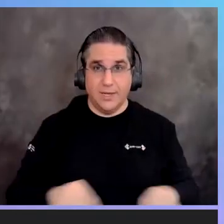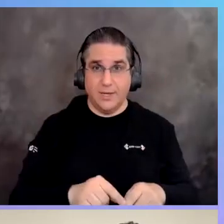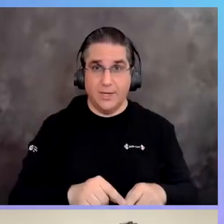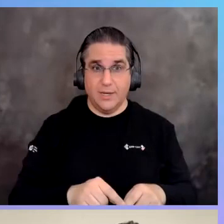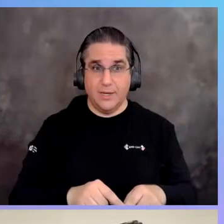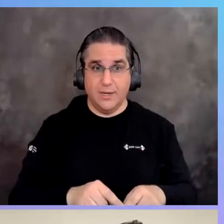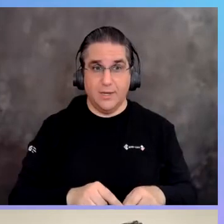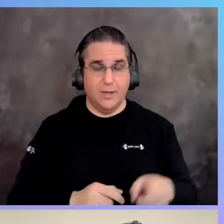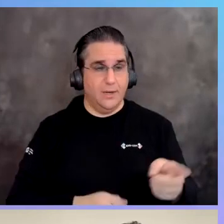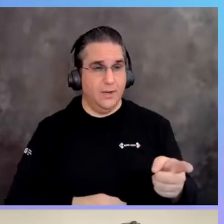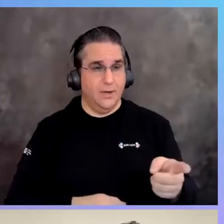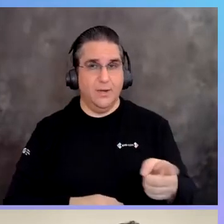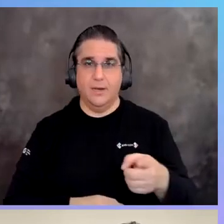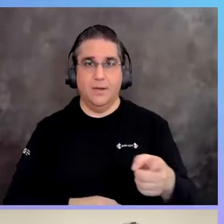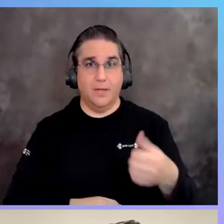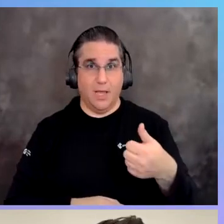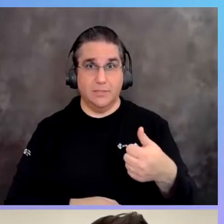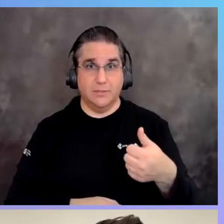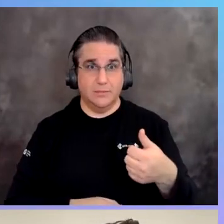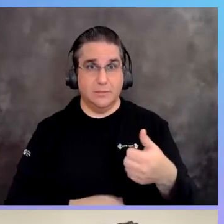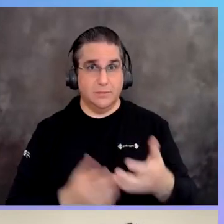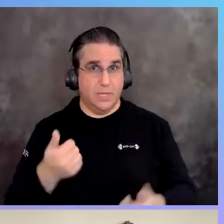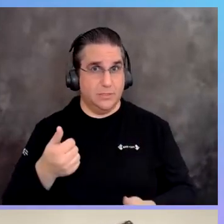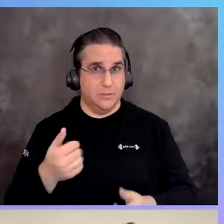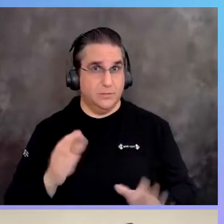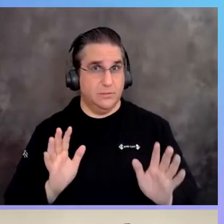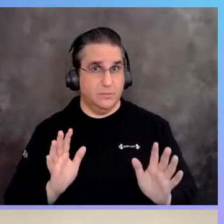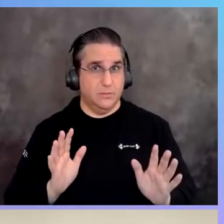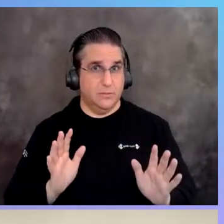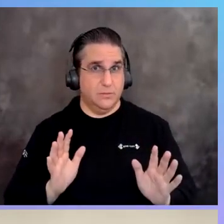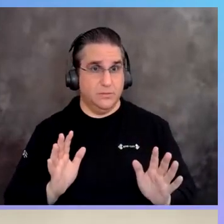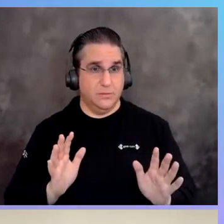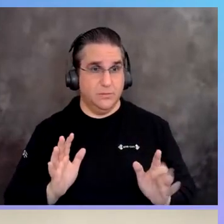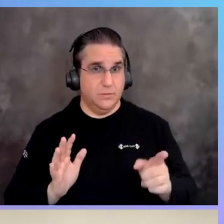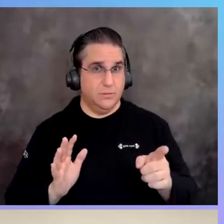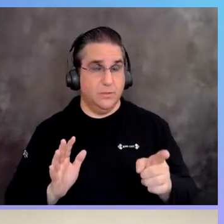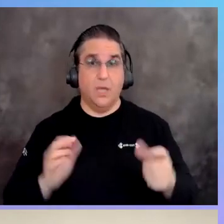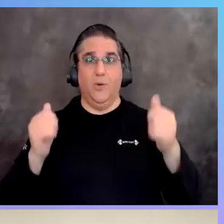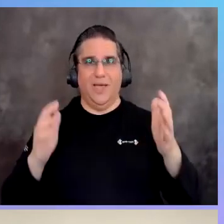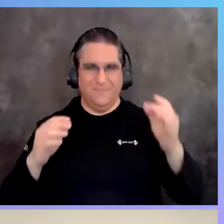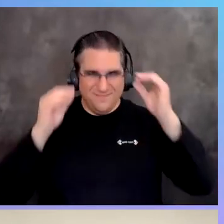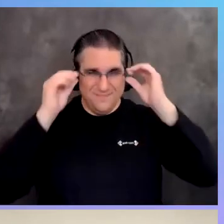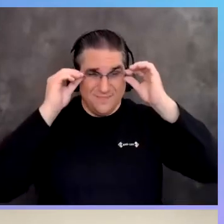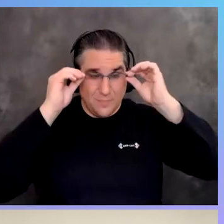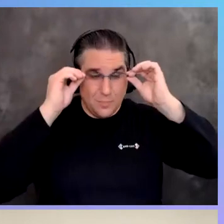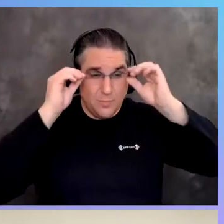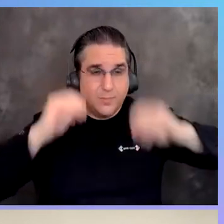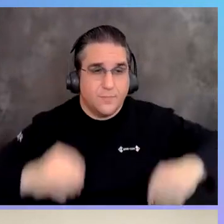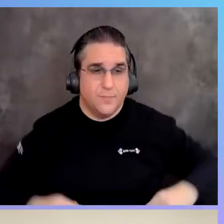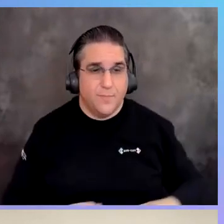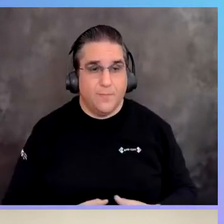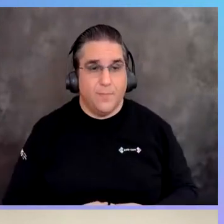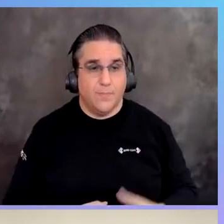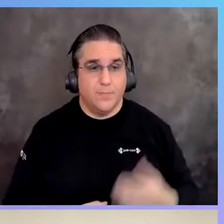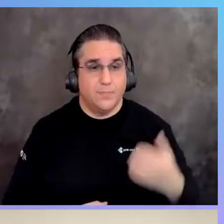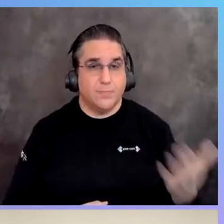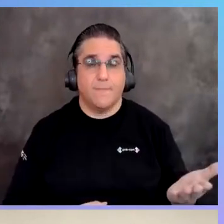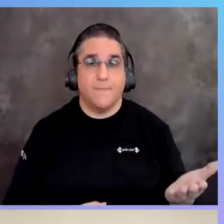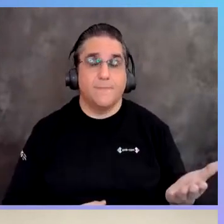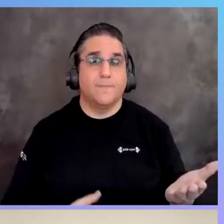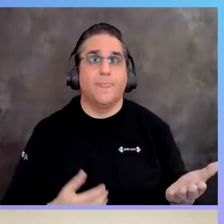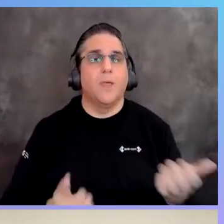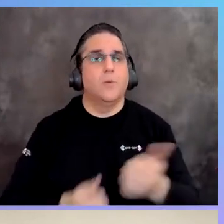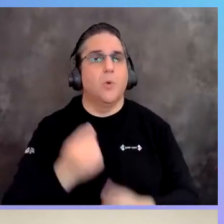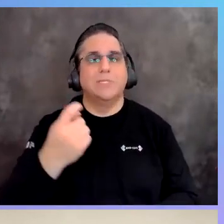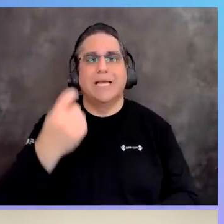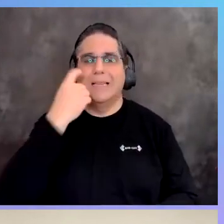I'm going to get a thumbs up. Okay, great. All right, so Here are the latest developments of the contrast